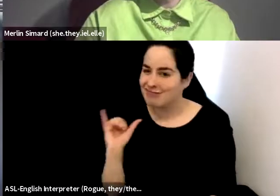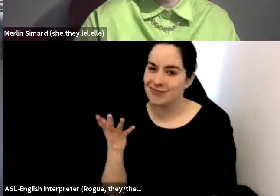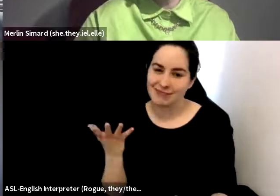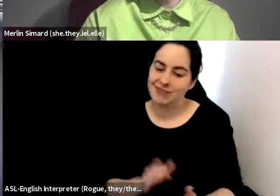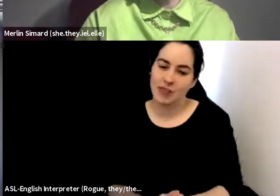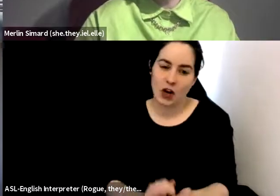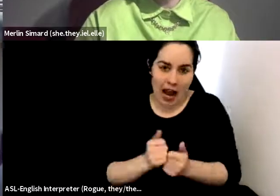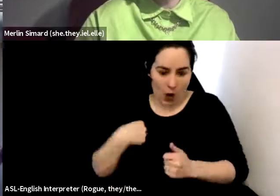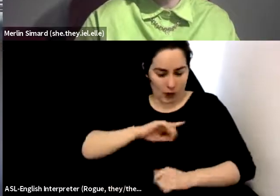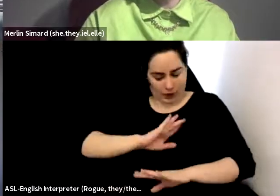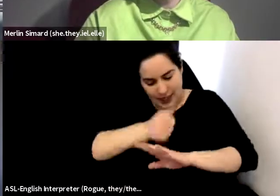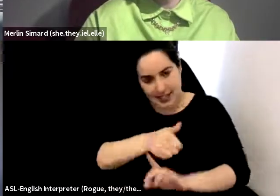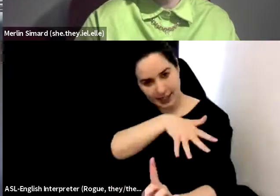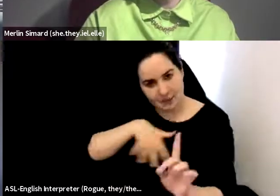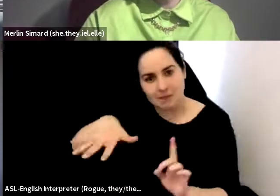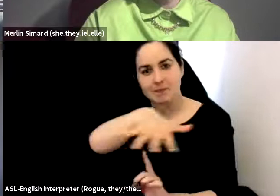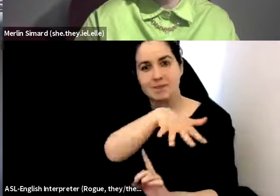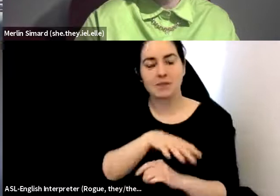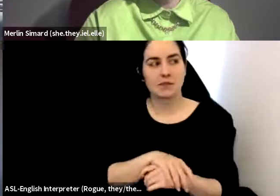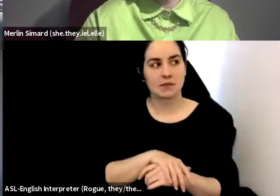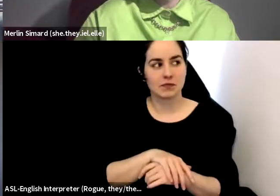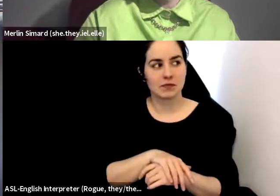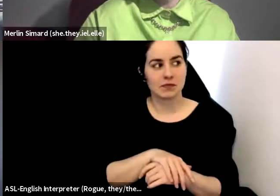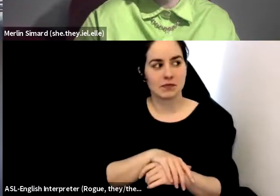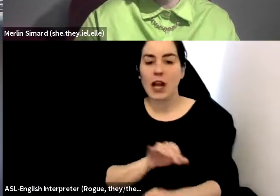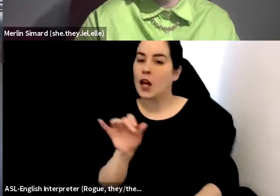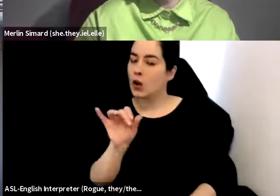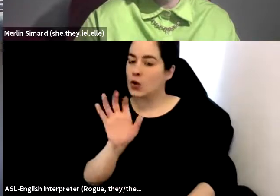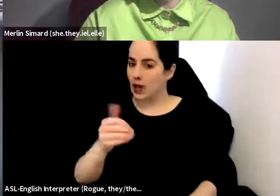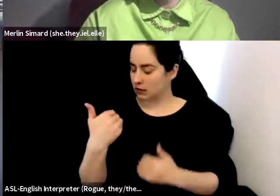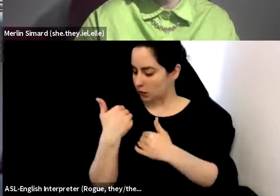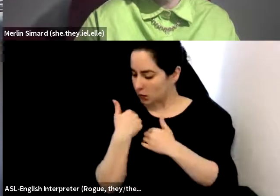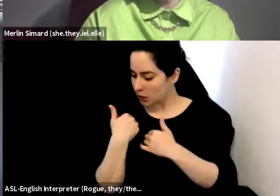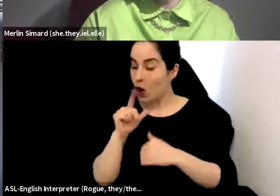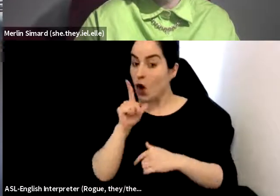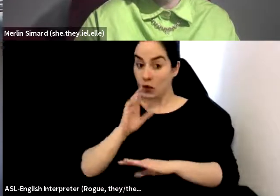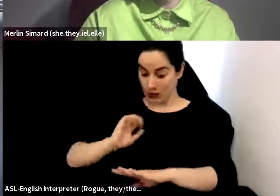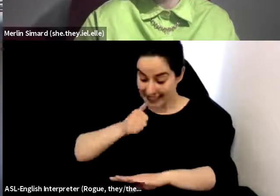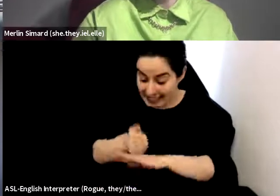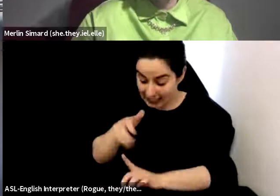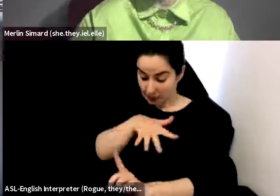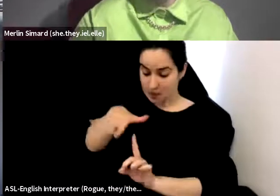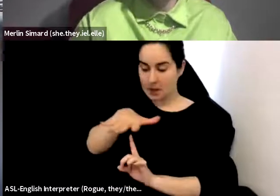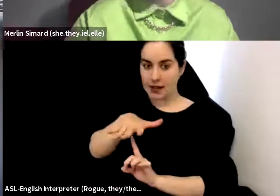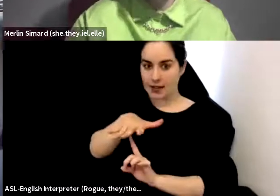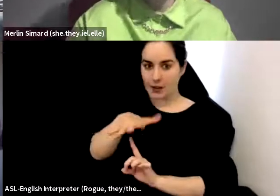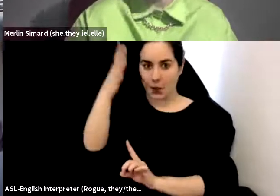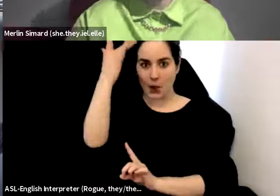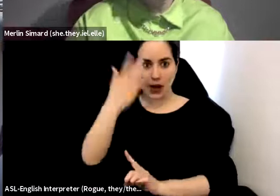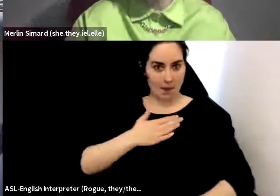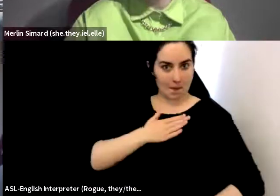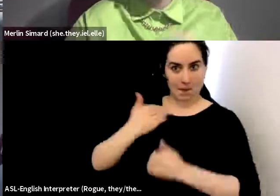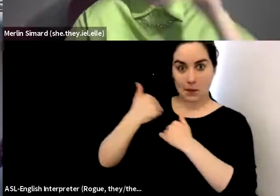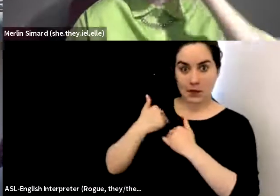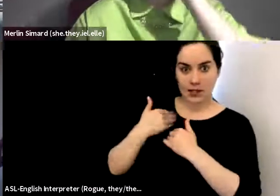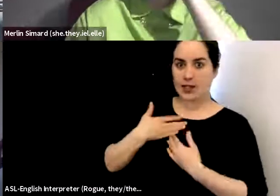space. And I think about the responsibility of that as somebody who chooses to bring people together, and then as somebody who's also walking